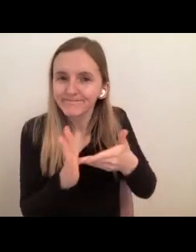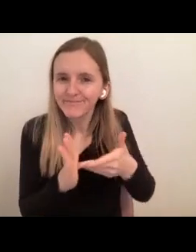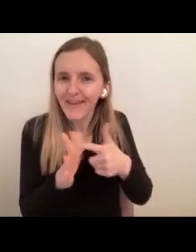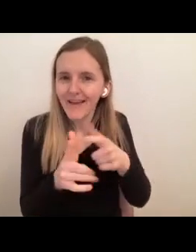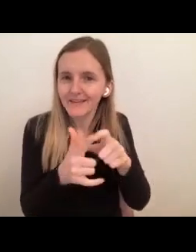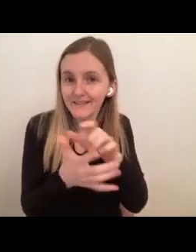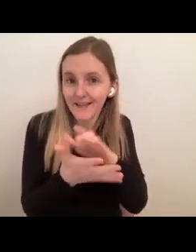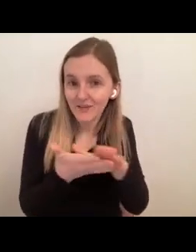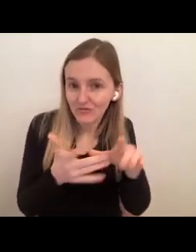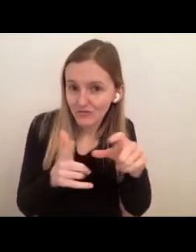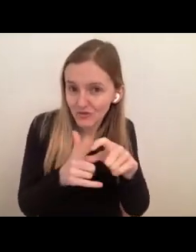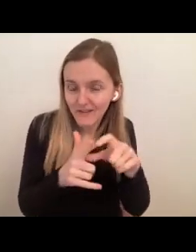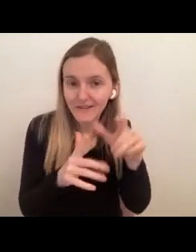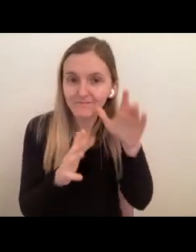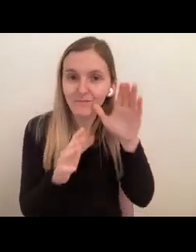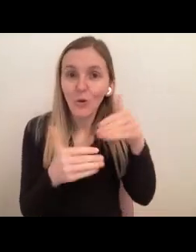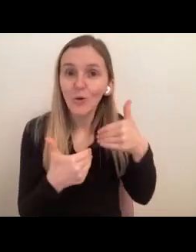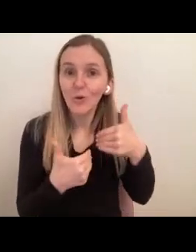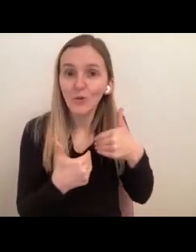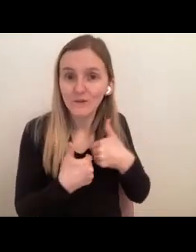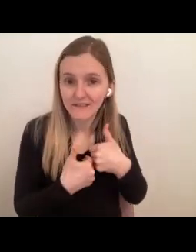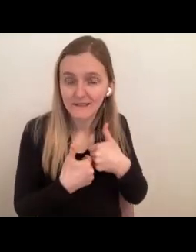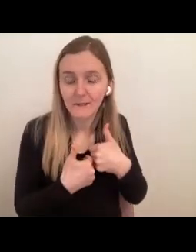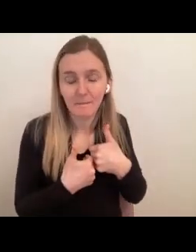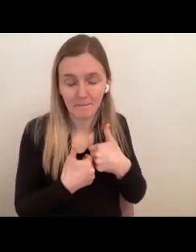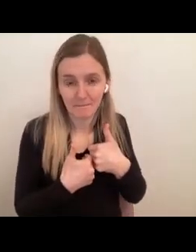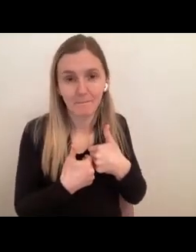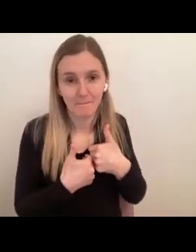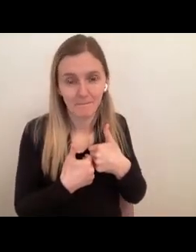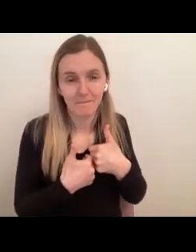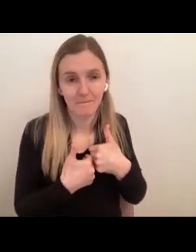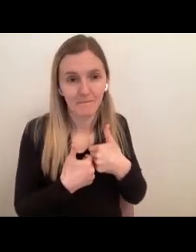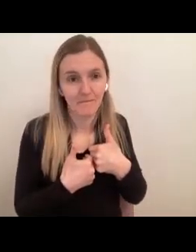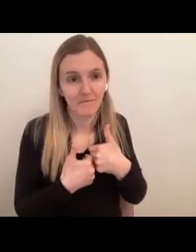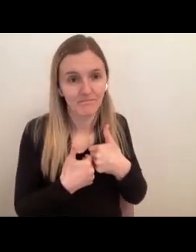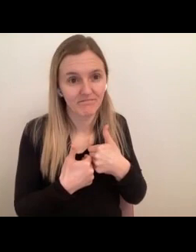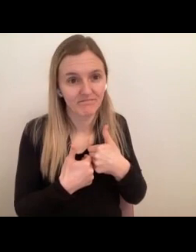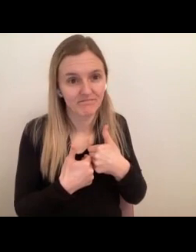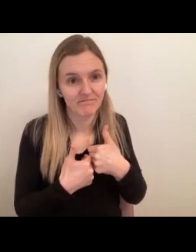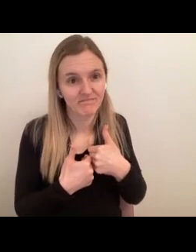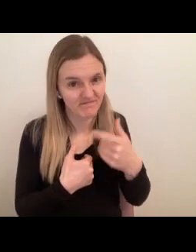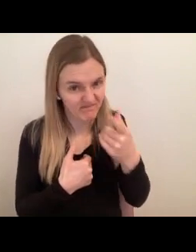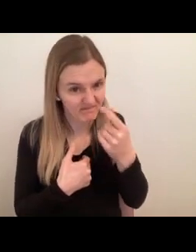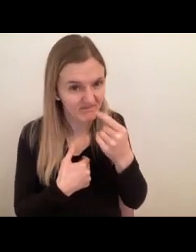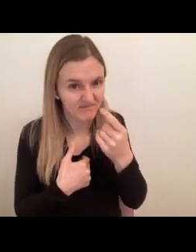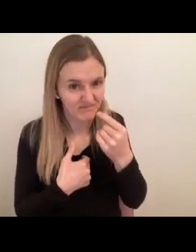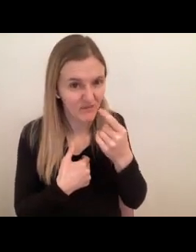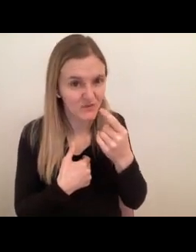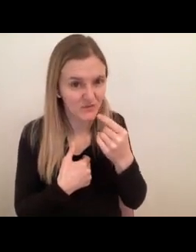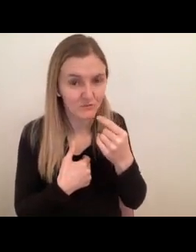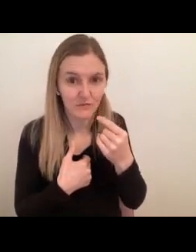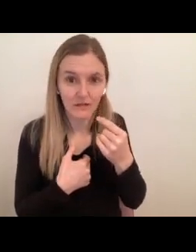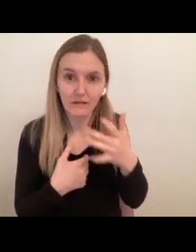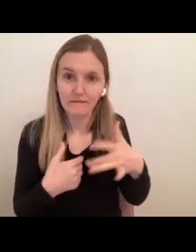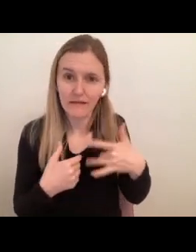autistic experience in the mix of that, it can feel a lot more